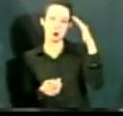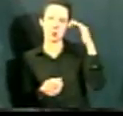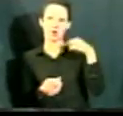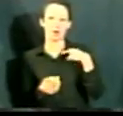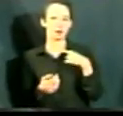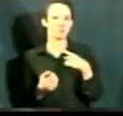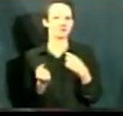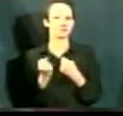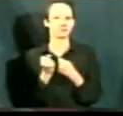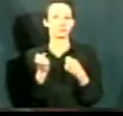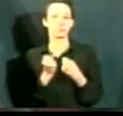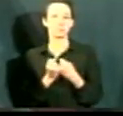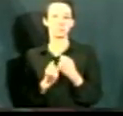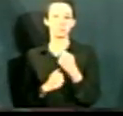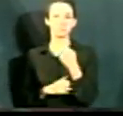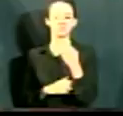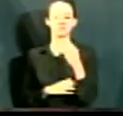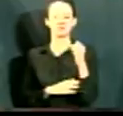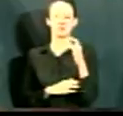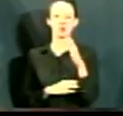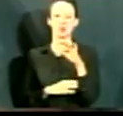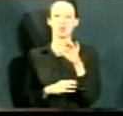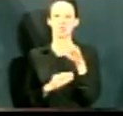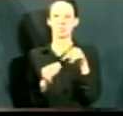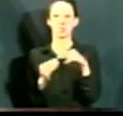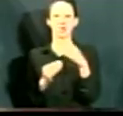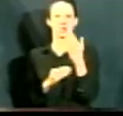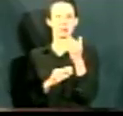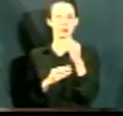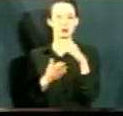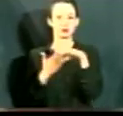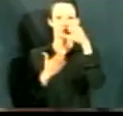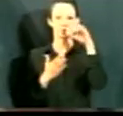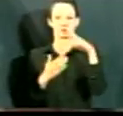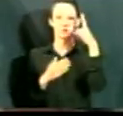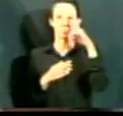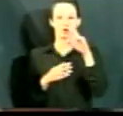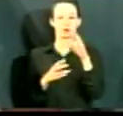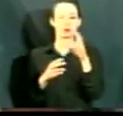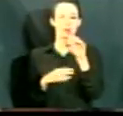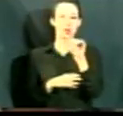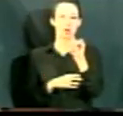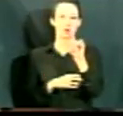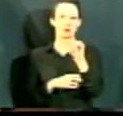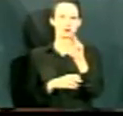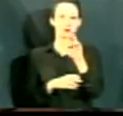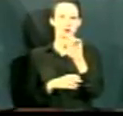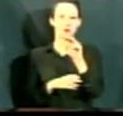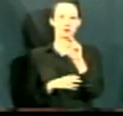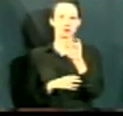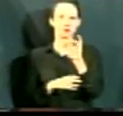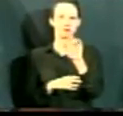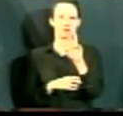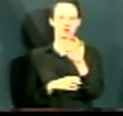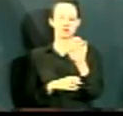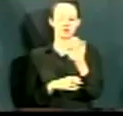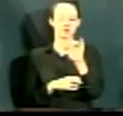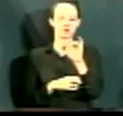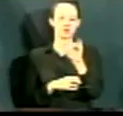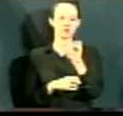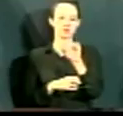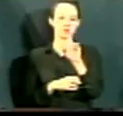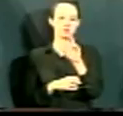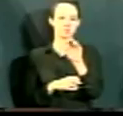about 15 students on alternate assessment who are now being fully or almost fully included. Got them out of